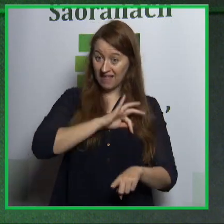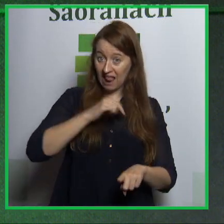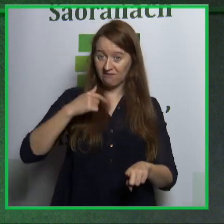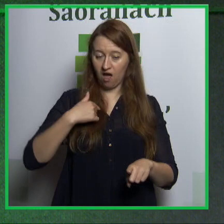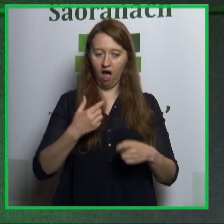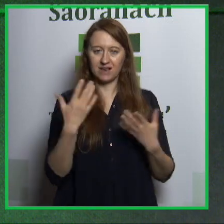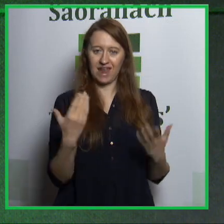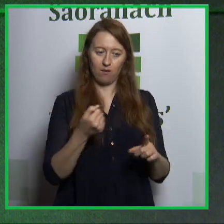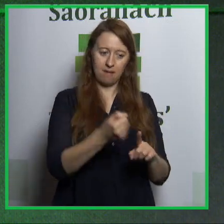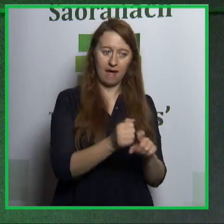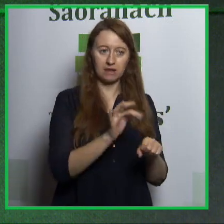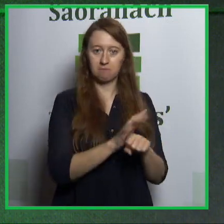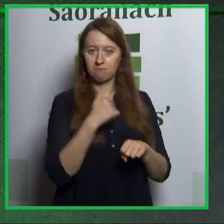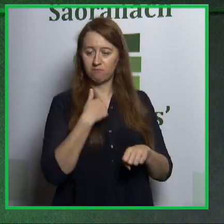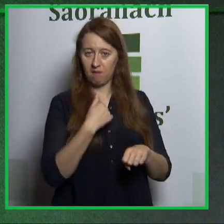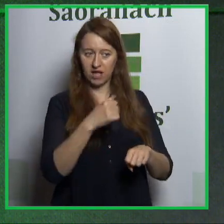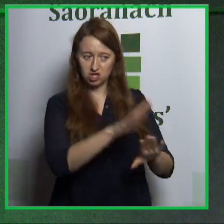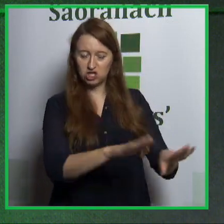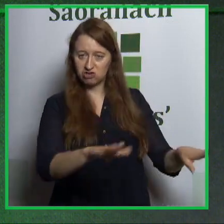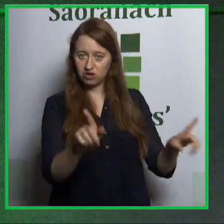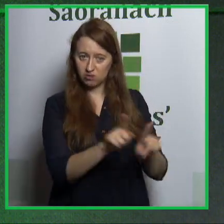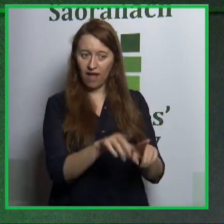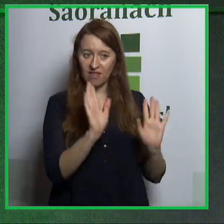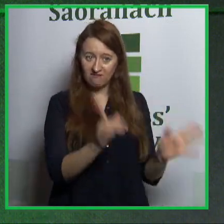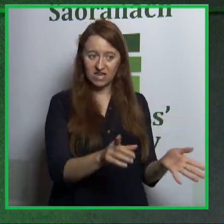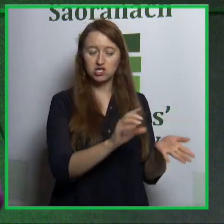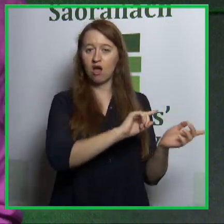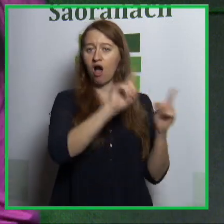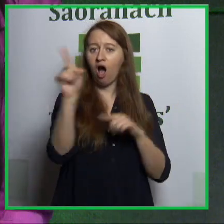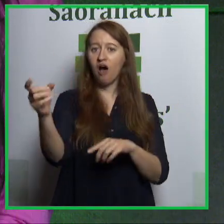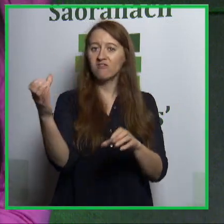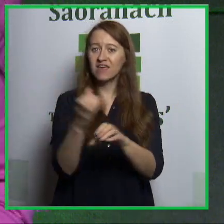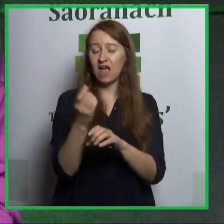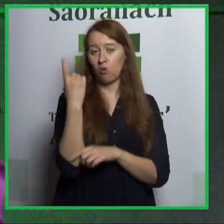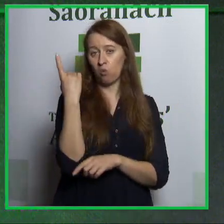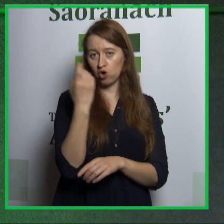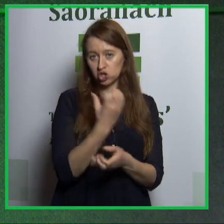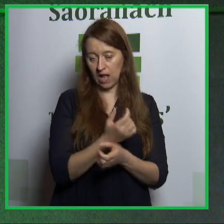you know, they went into the care of the state. You know, there's one of them is still in the care of